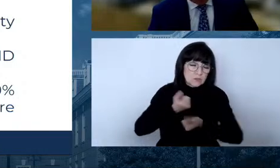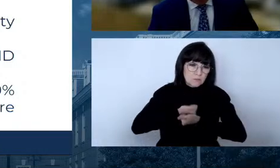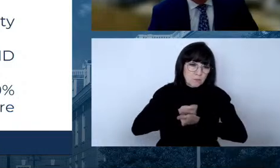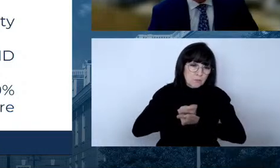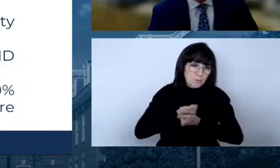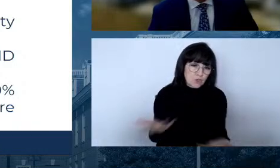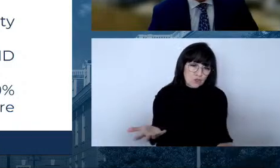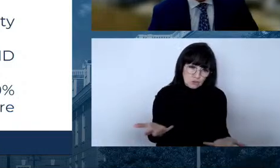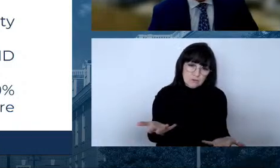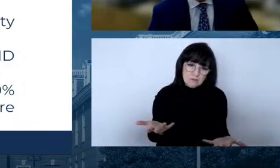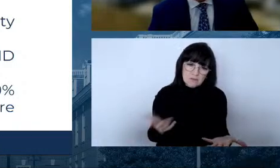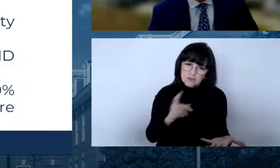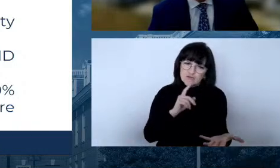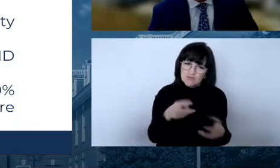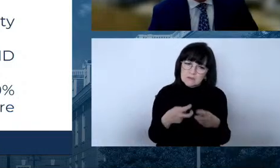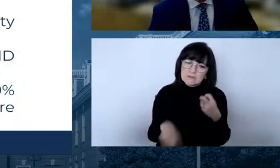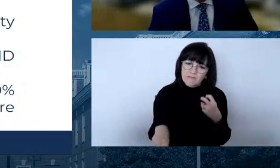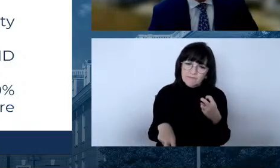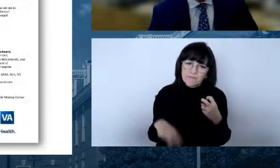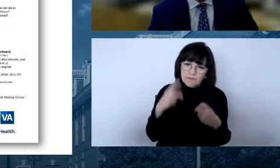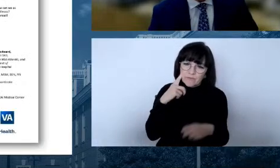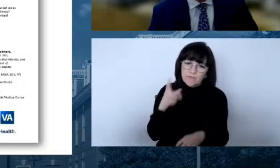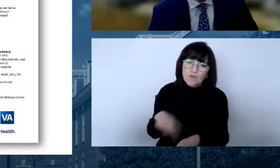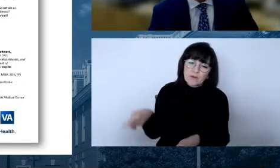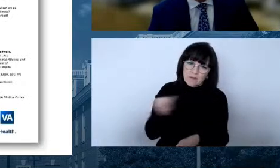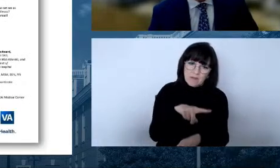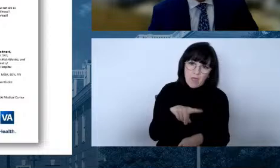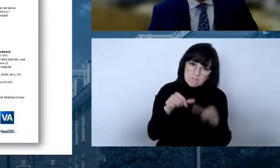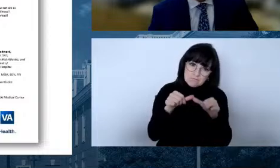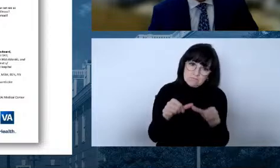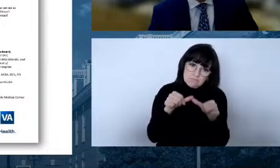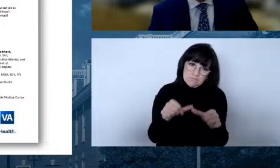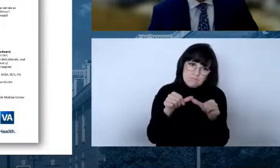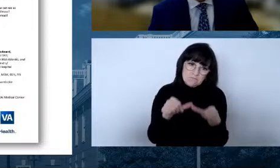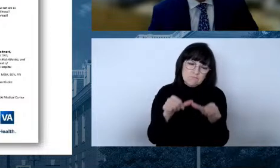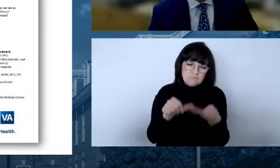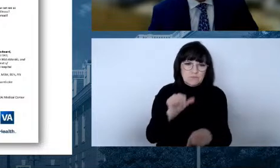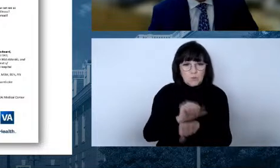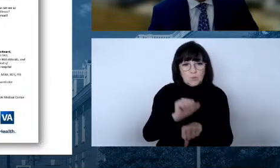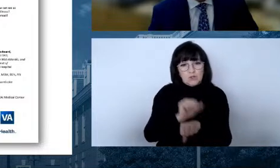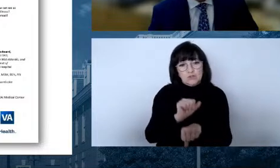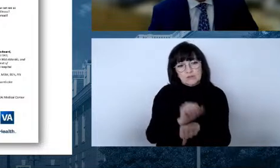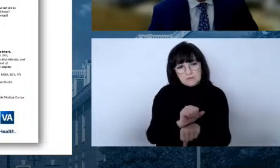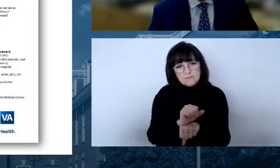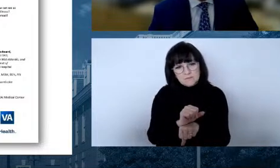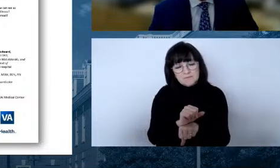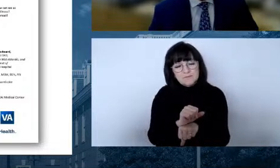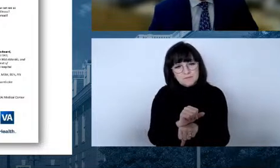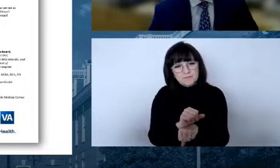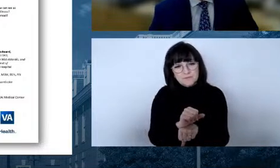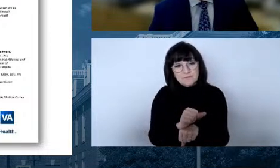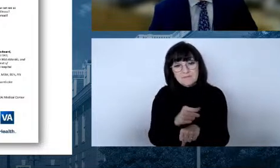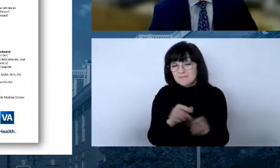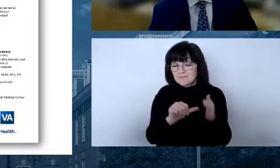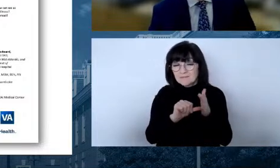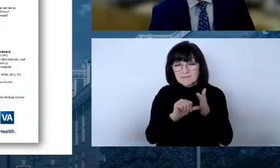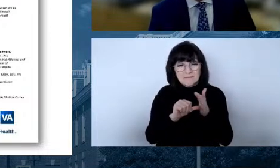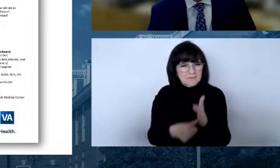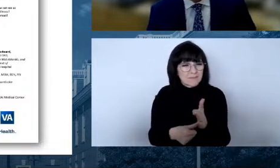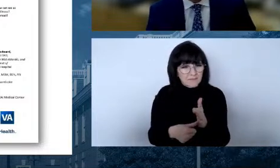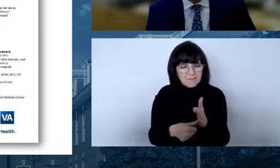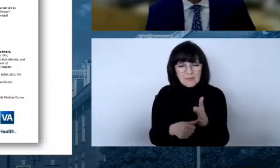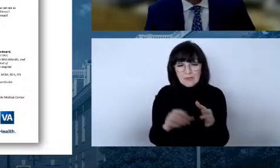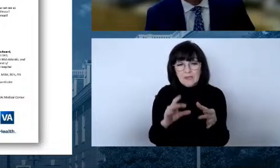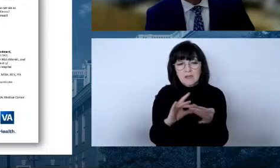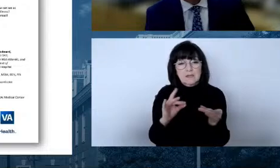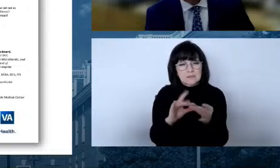So one of the things that and we can go on to the next slide. You know, one of the key messages, again, we're repeating some of what was said